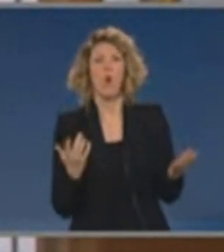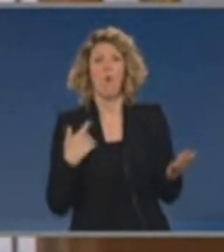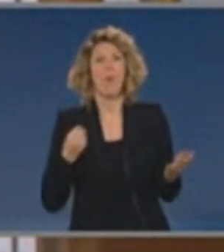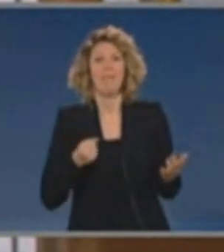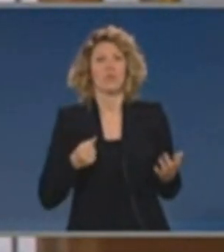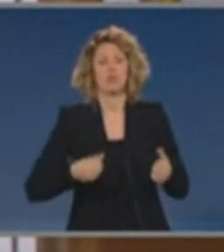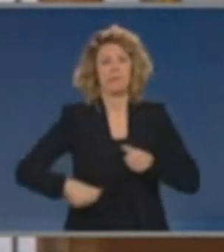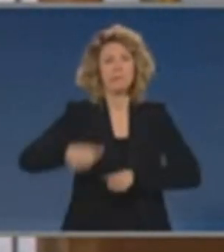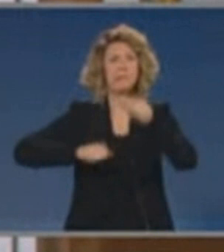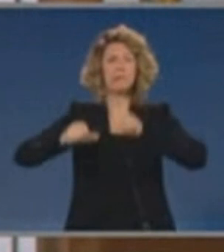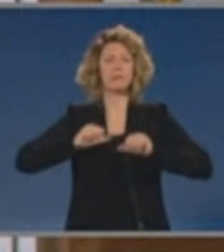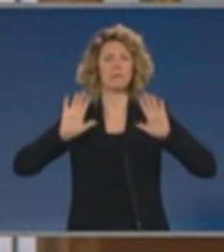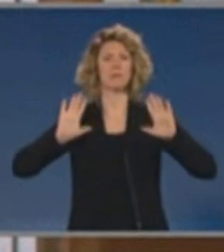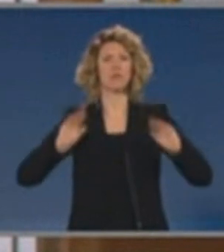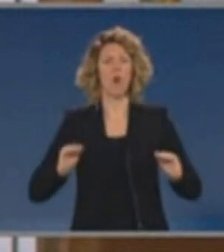$0